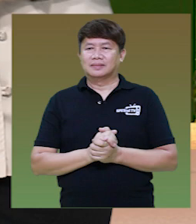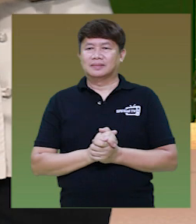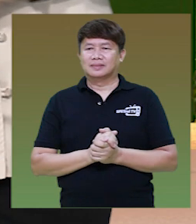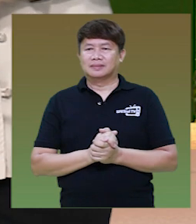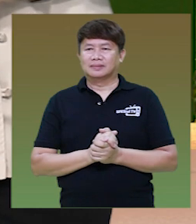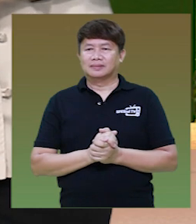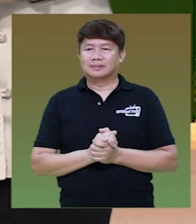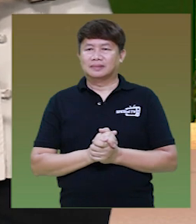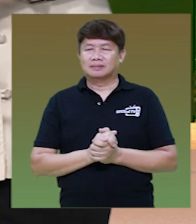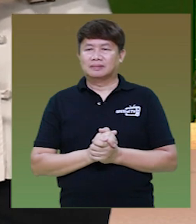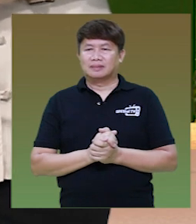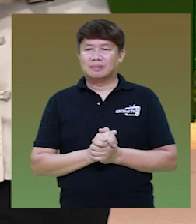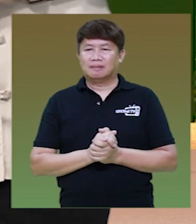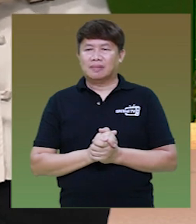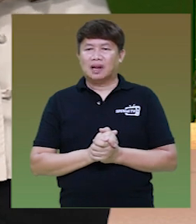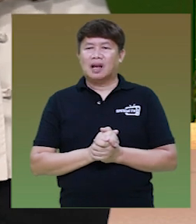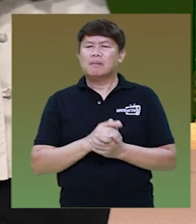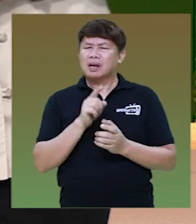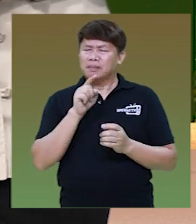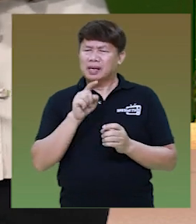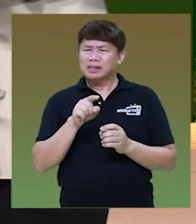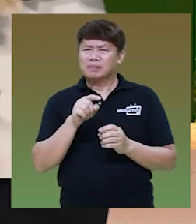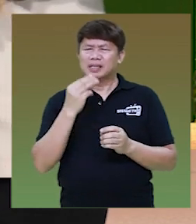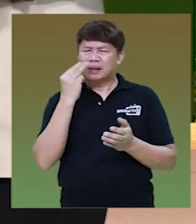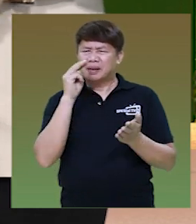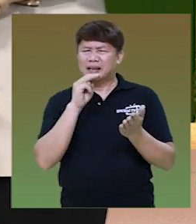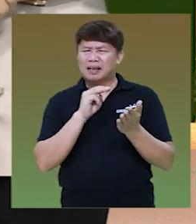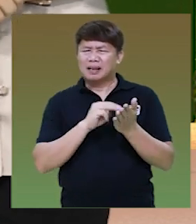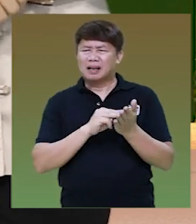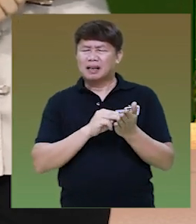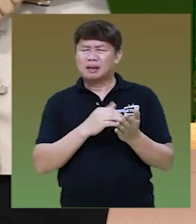Can you mention other character traits?